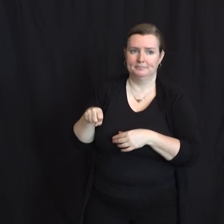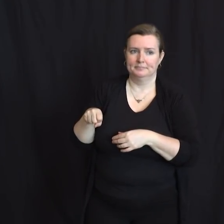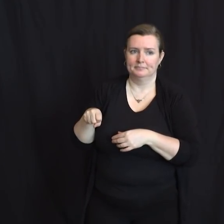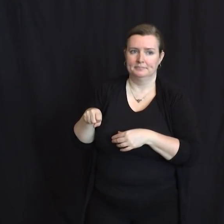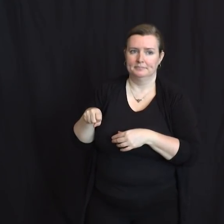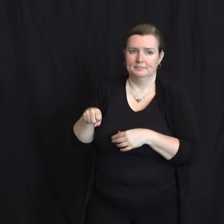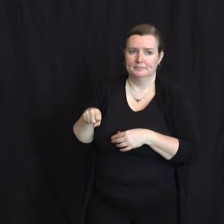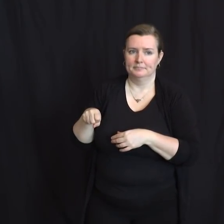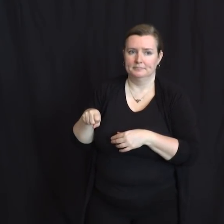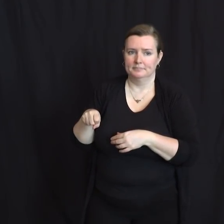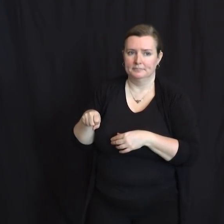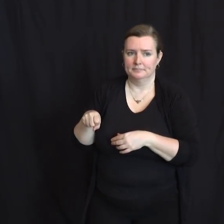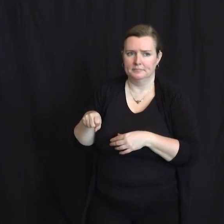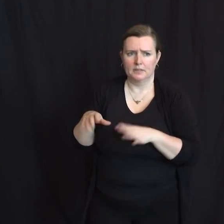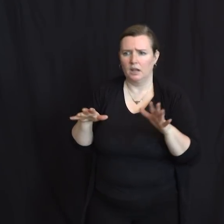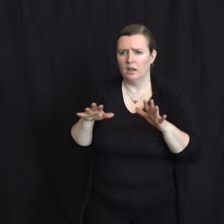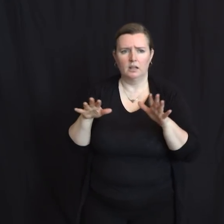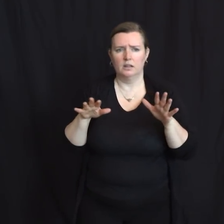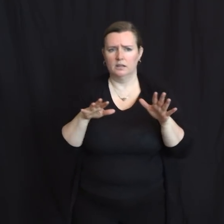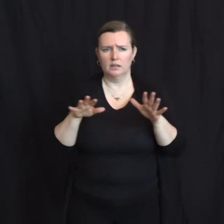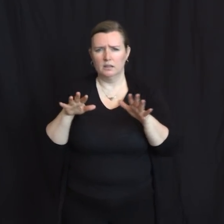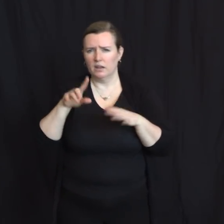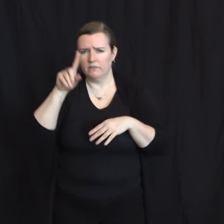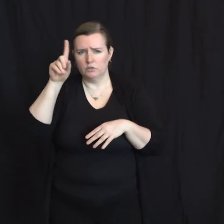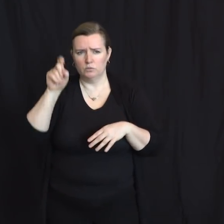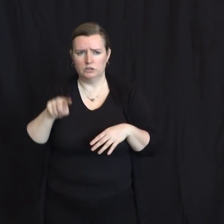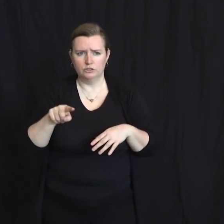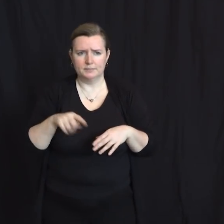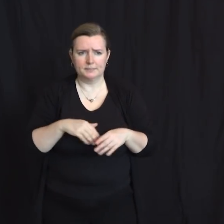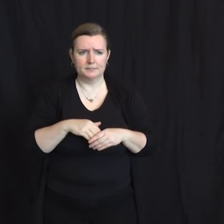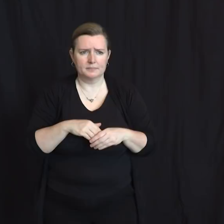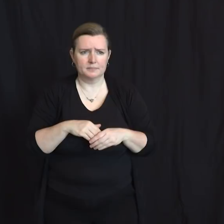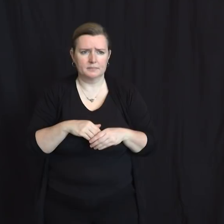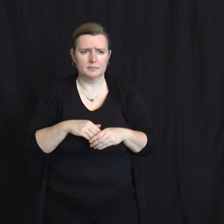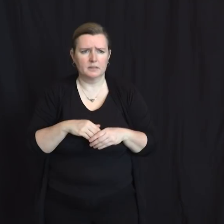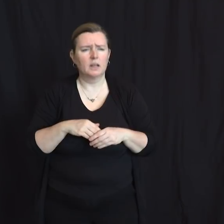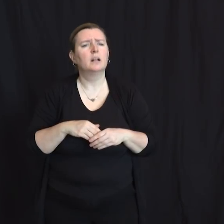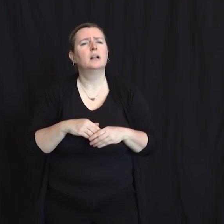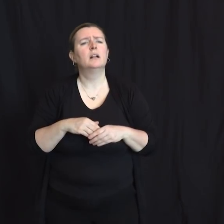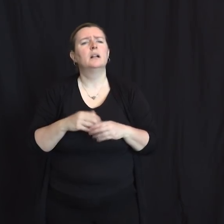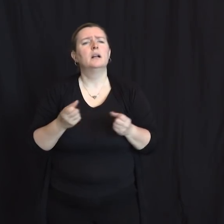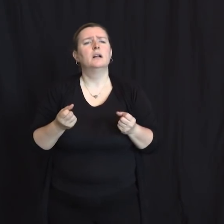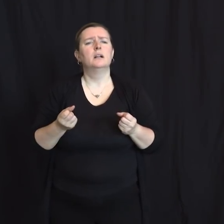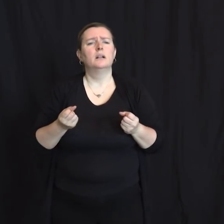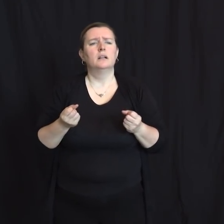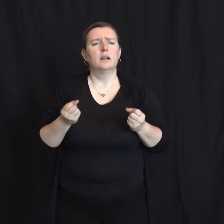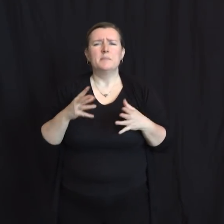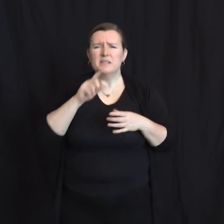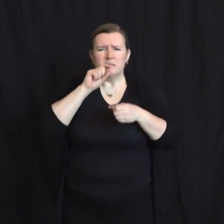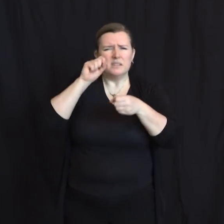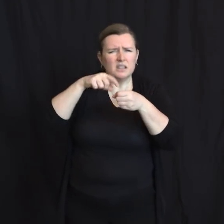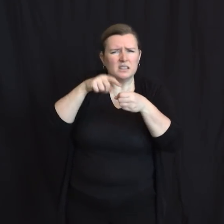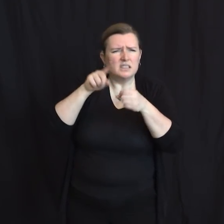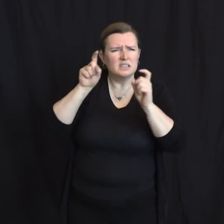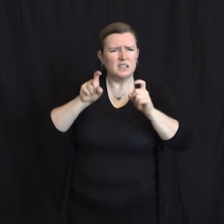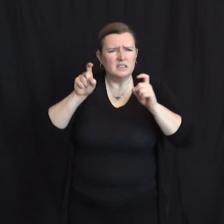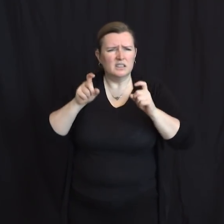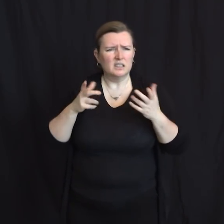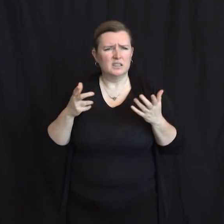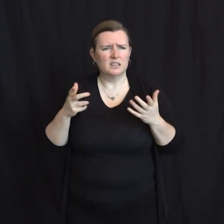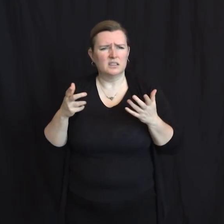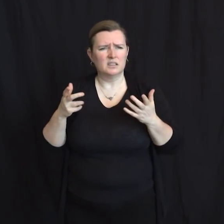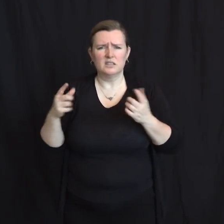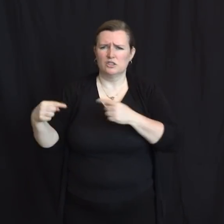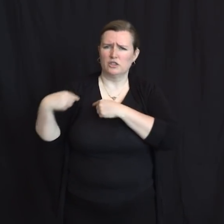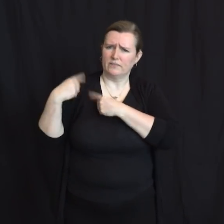Ma'am. Hi. Question on testing. How many of these saliva tests have been processed so